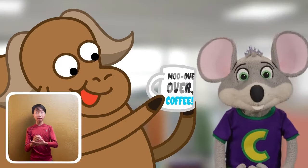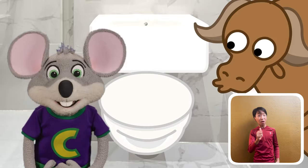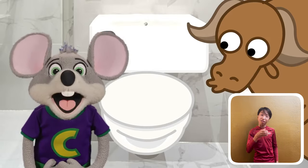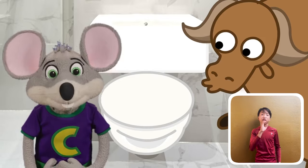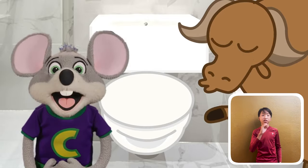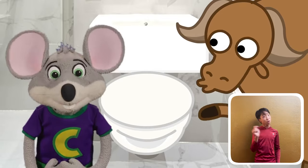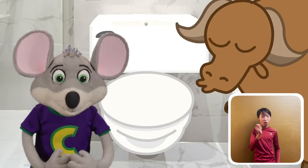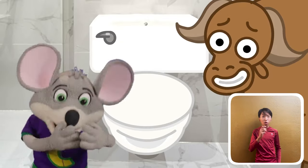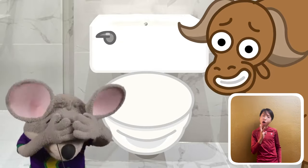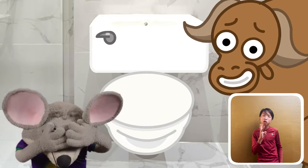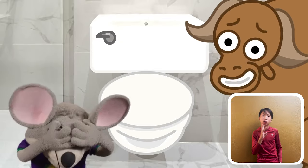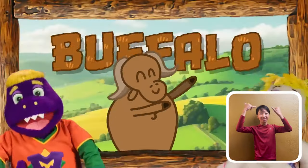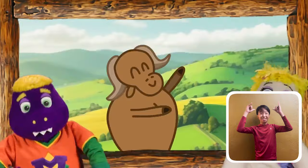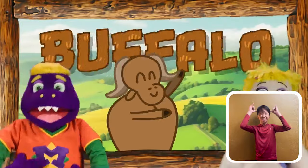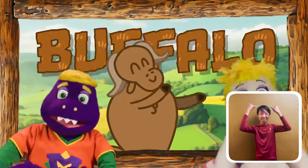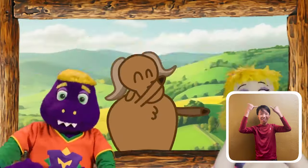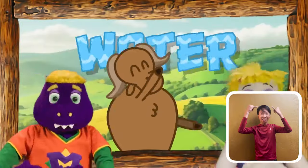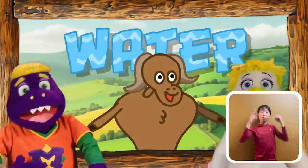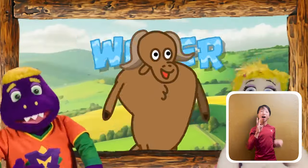don't drink from the toilet